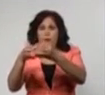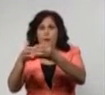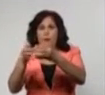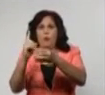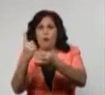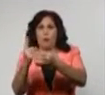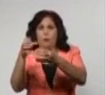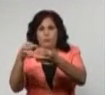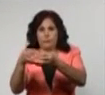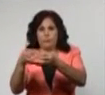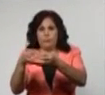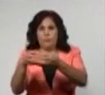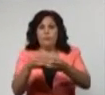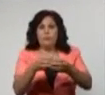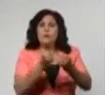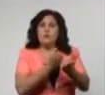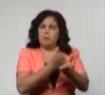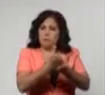50.4%.